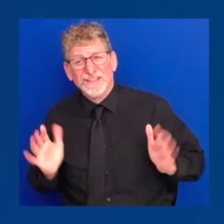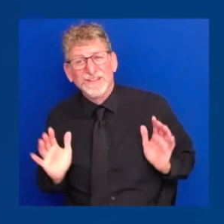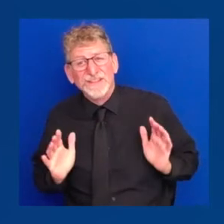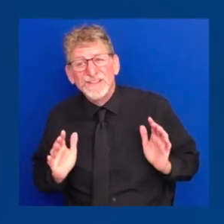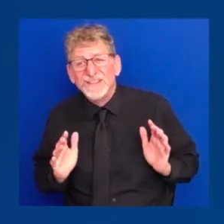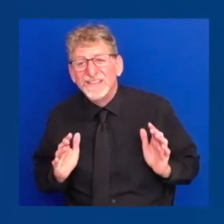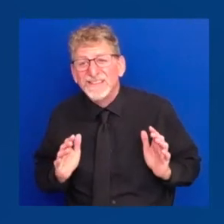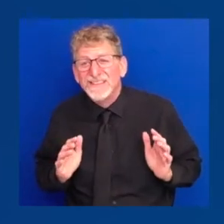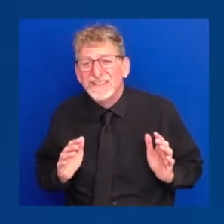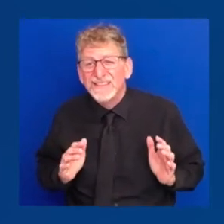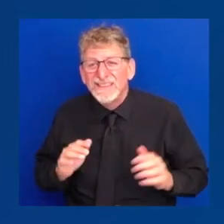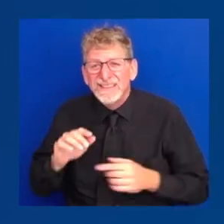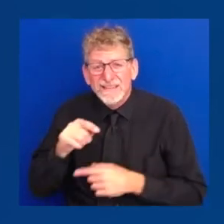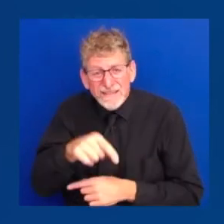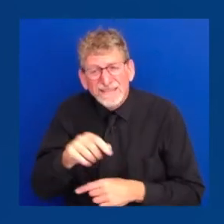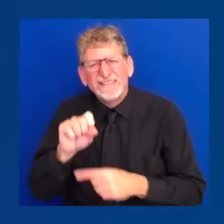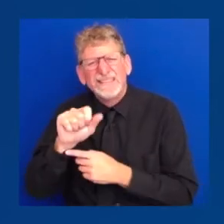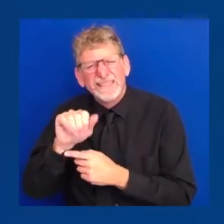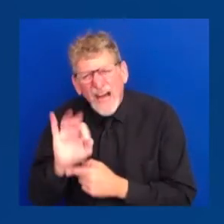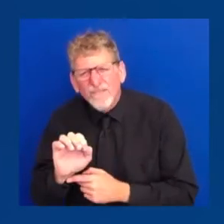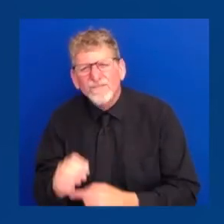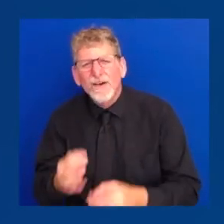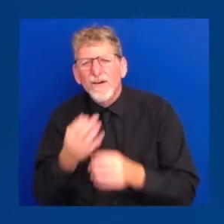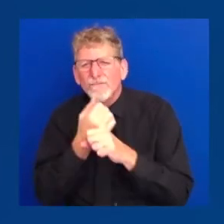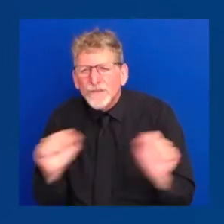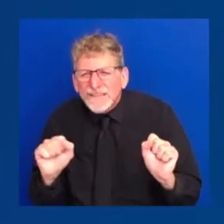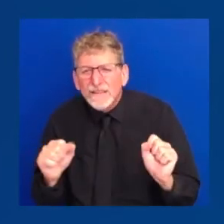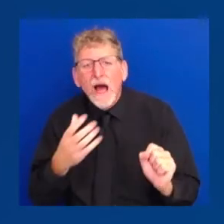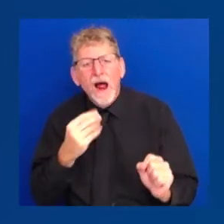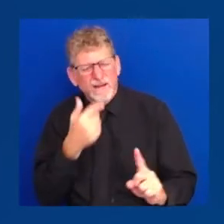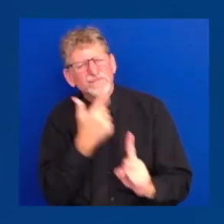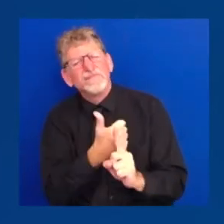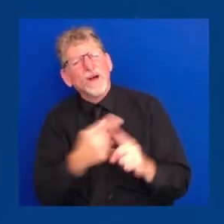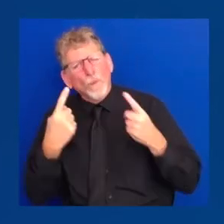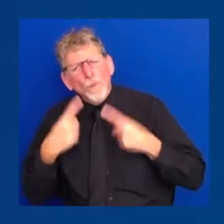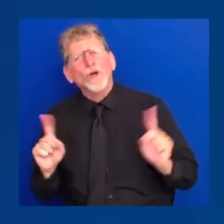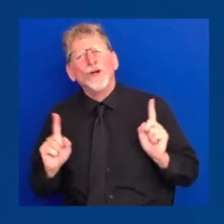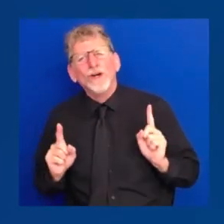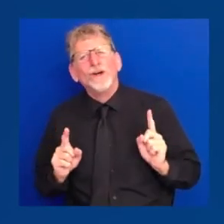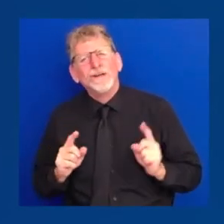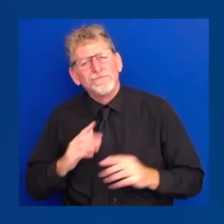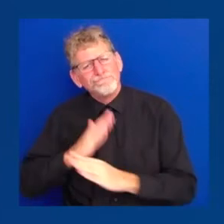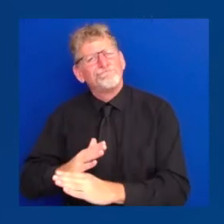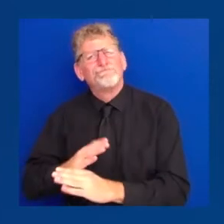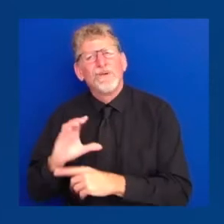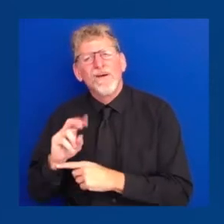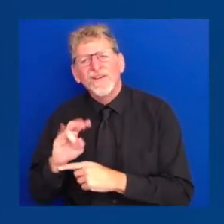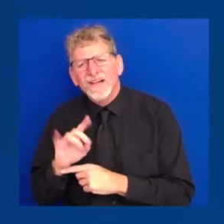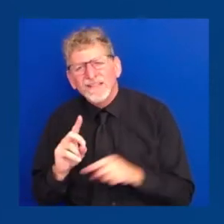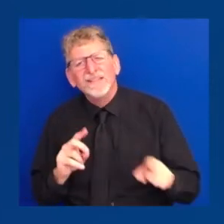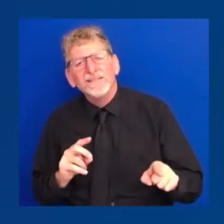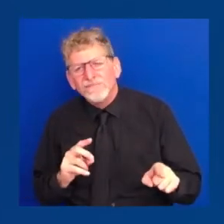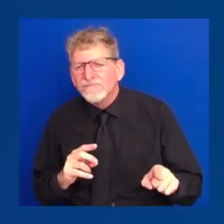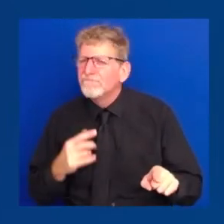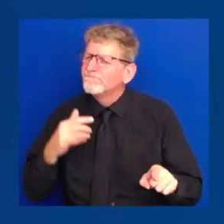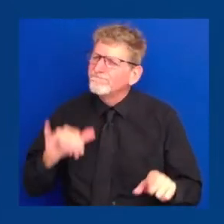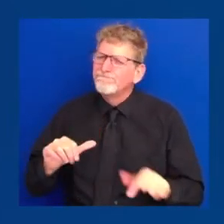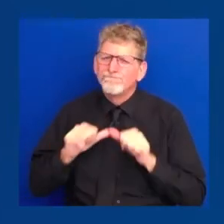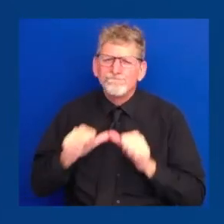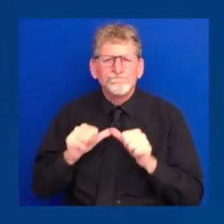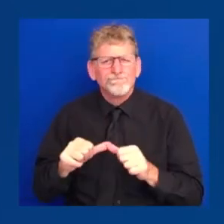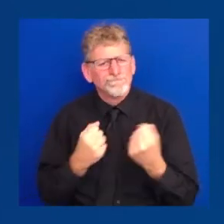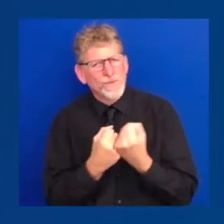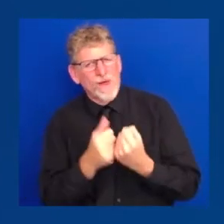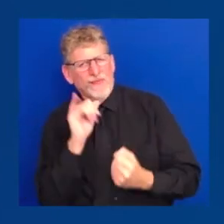Moving forward, we will continue to prioritize this vital research, including towards a